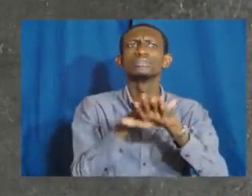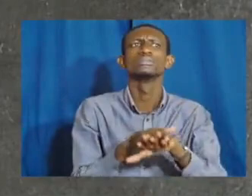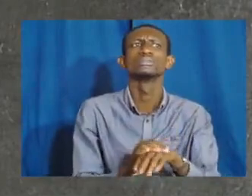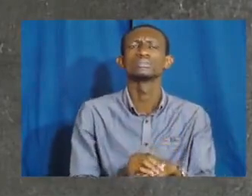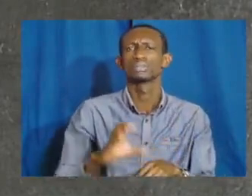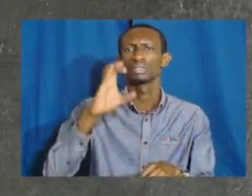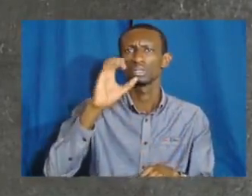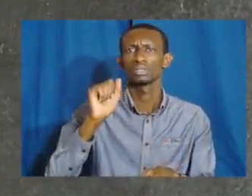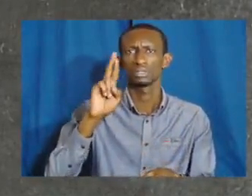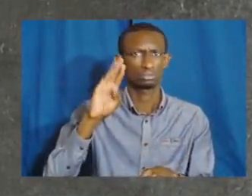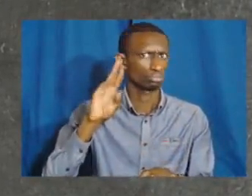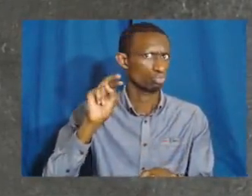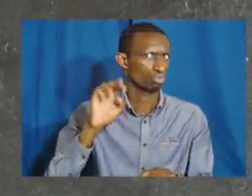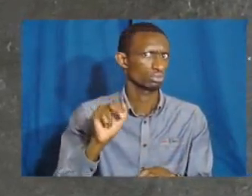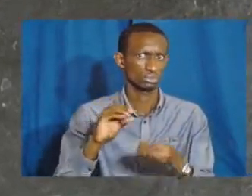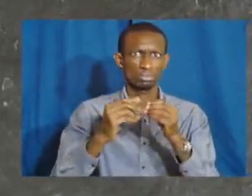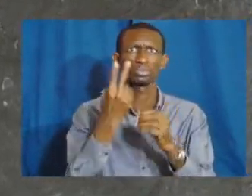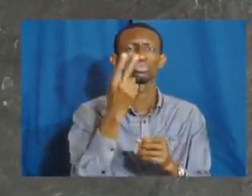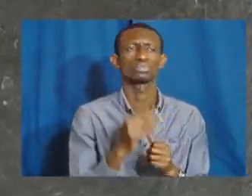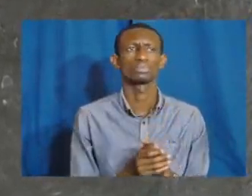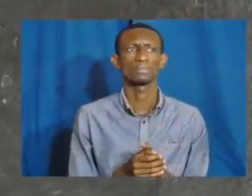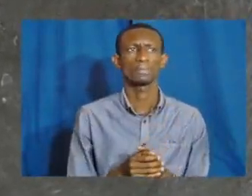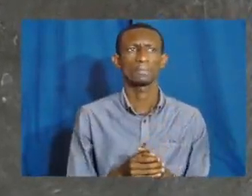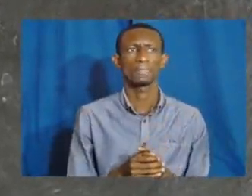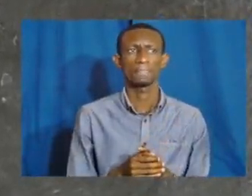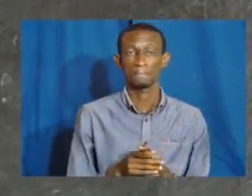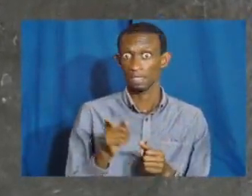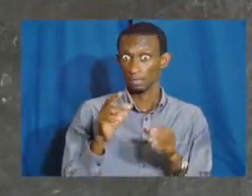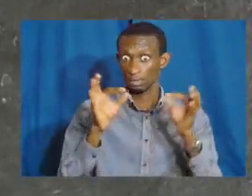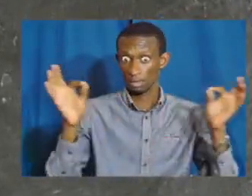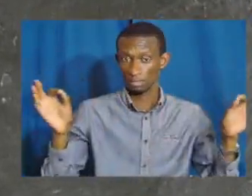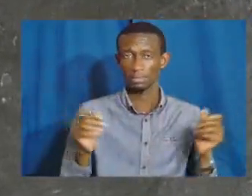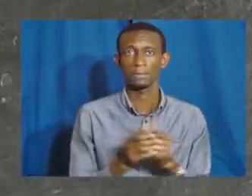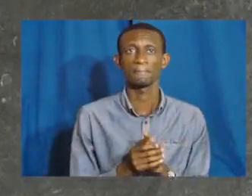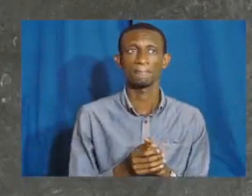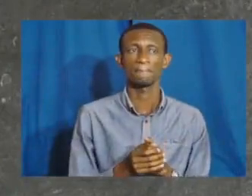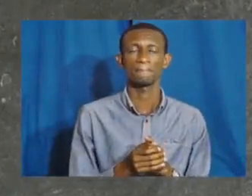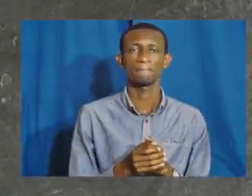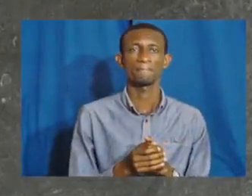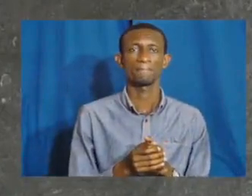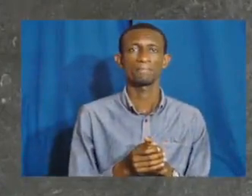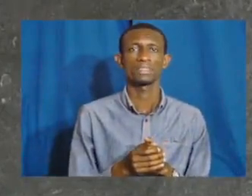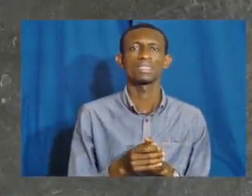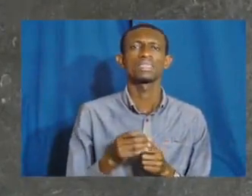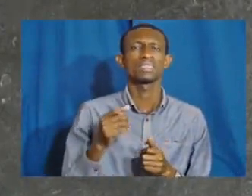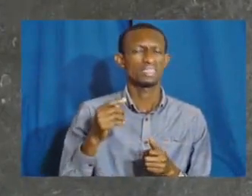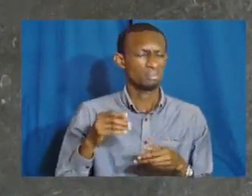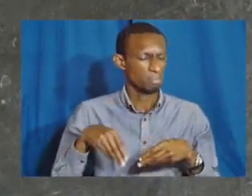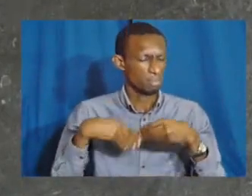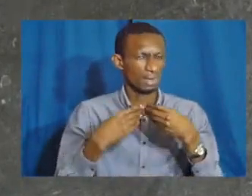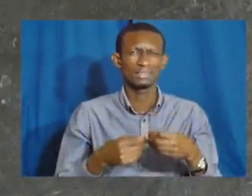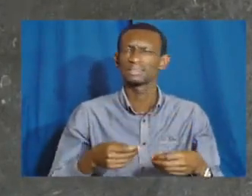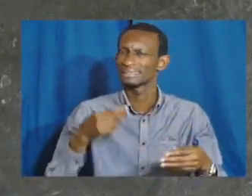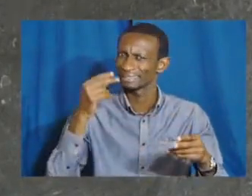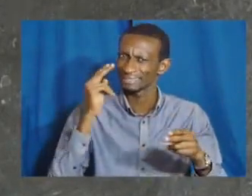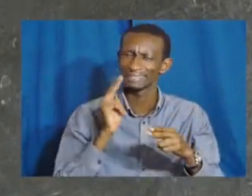number 2 of this alcohol, of the longest chain. So the longest chain takes the base name from